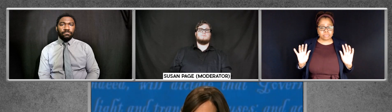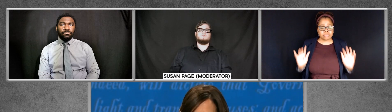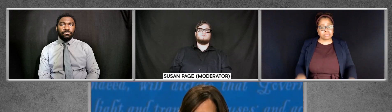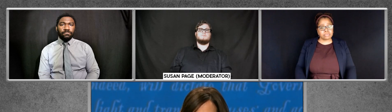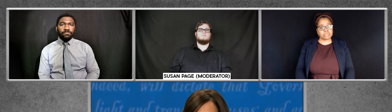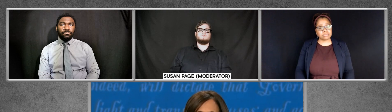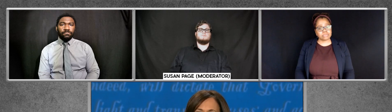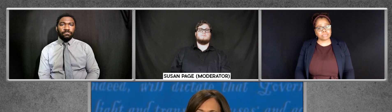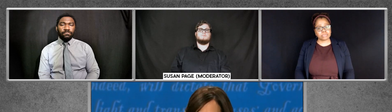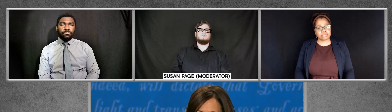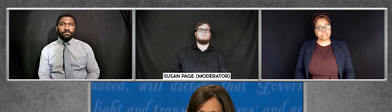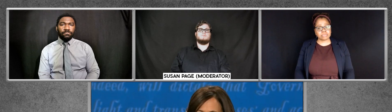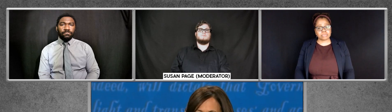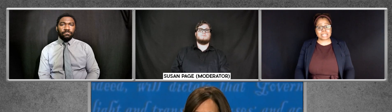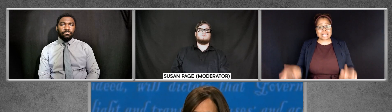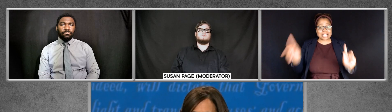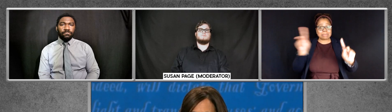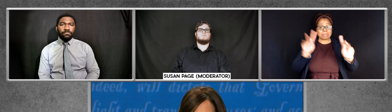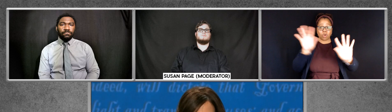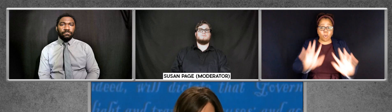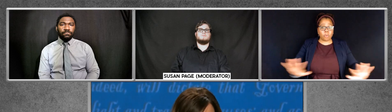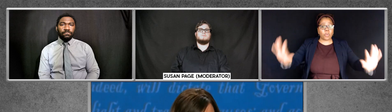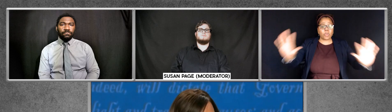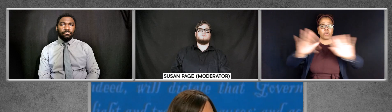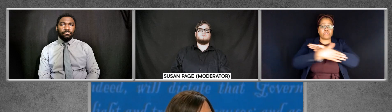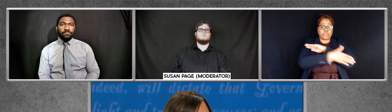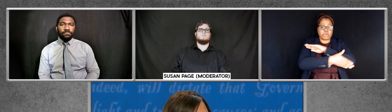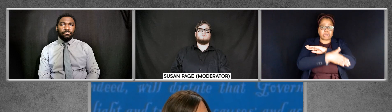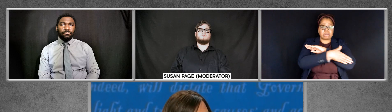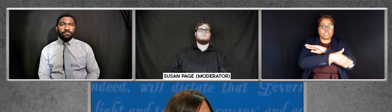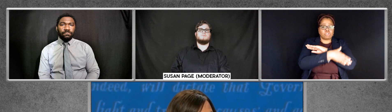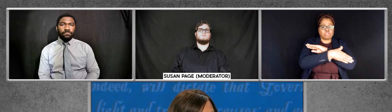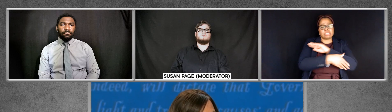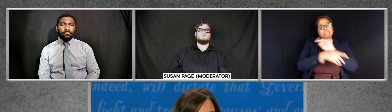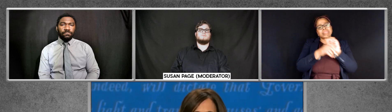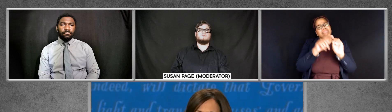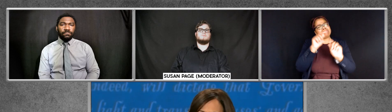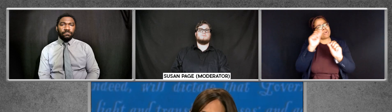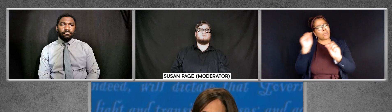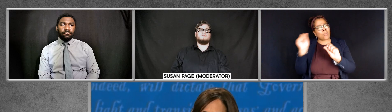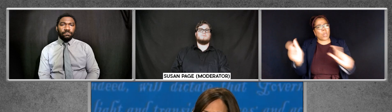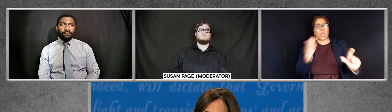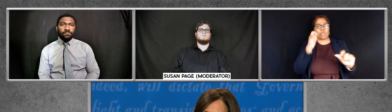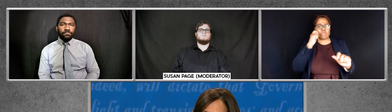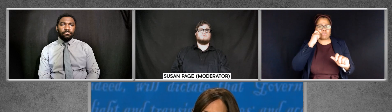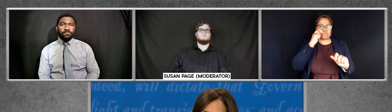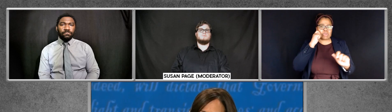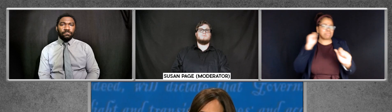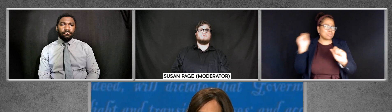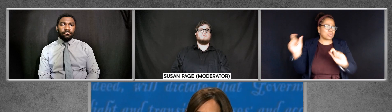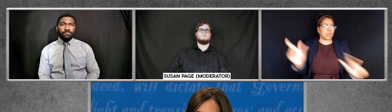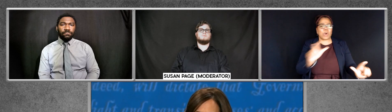And people around our country of every race, of every